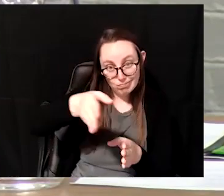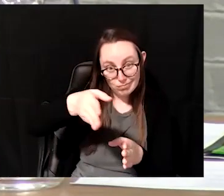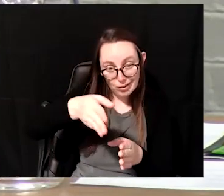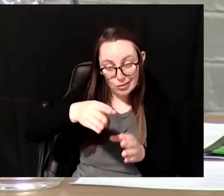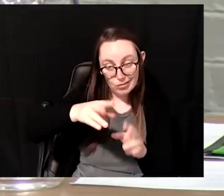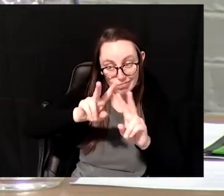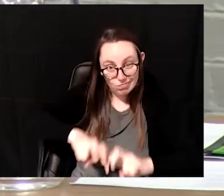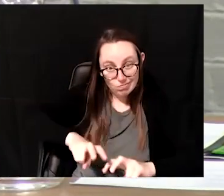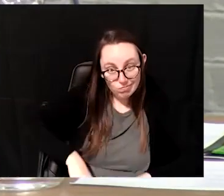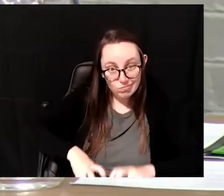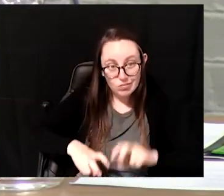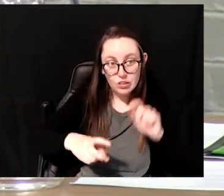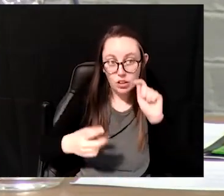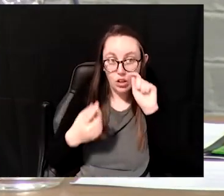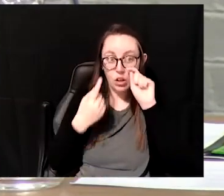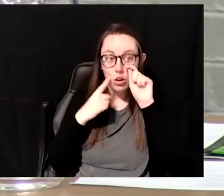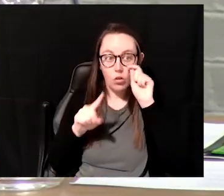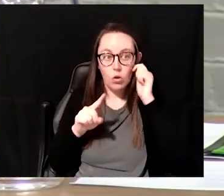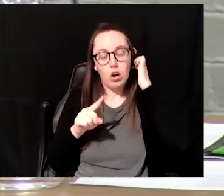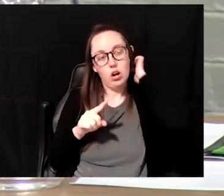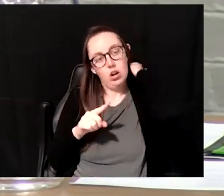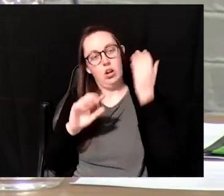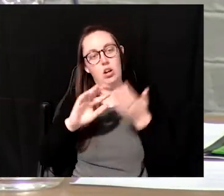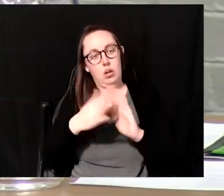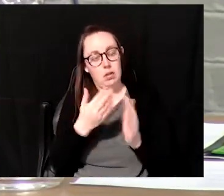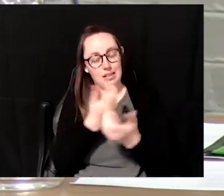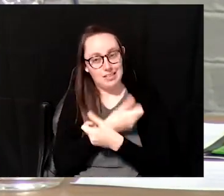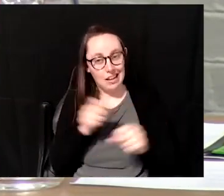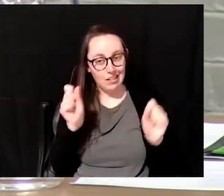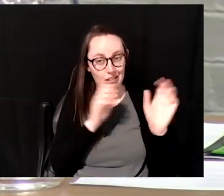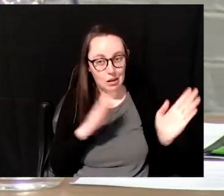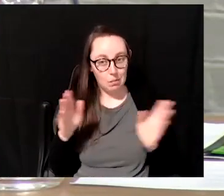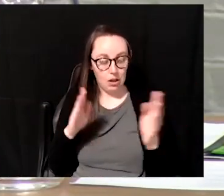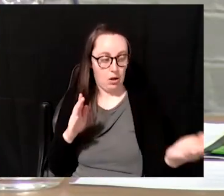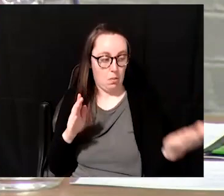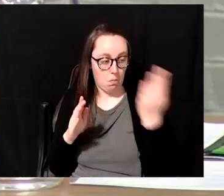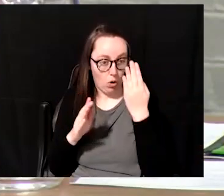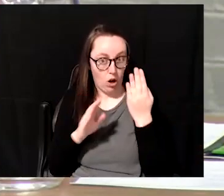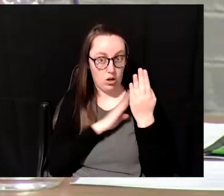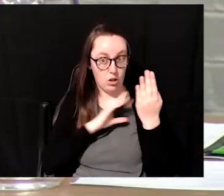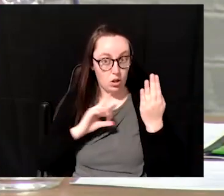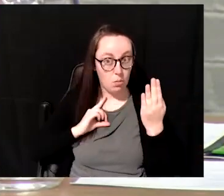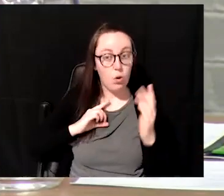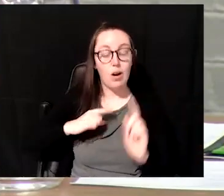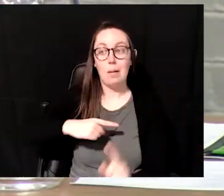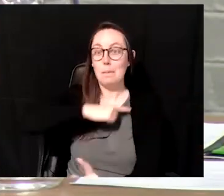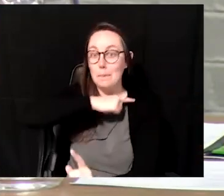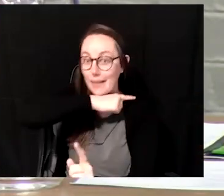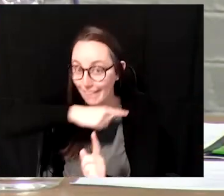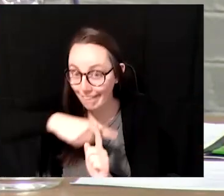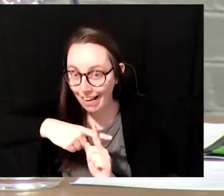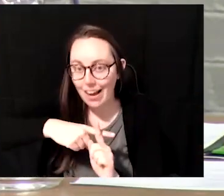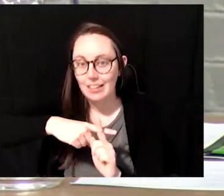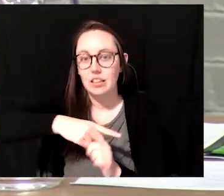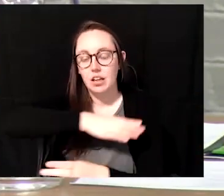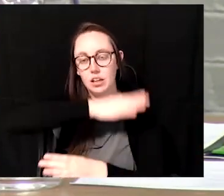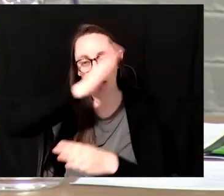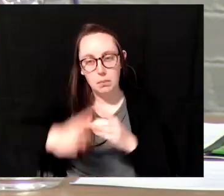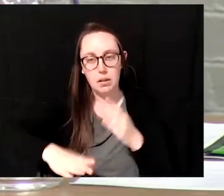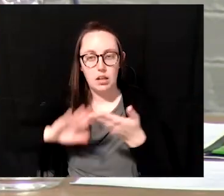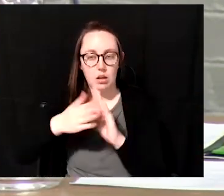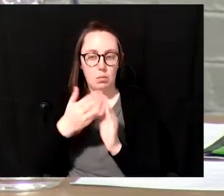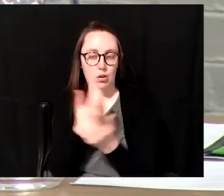analyze and review and complete the community safety review recommendations yes and